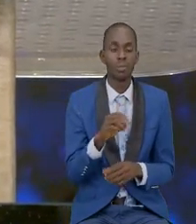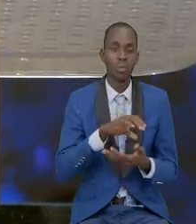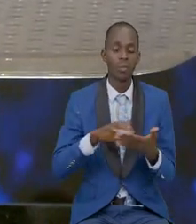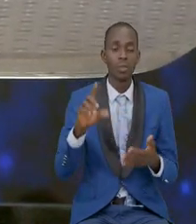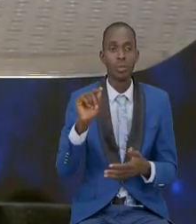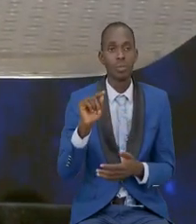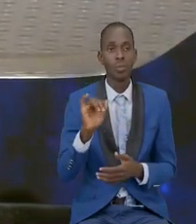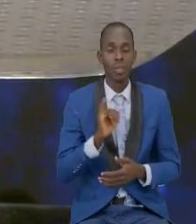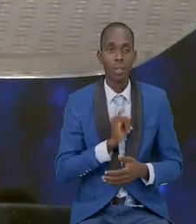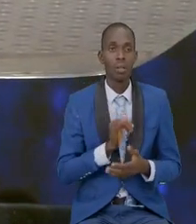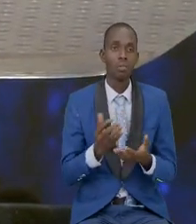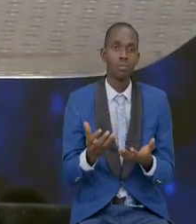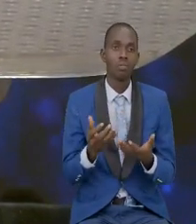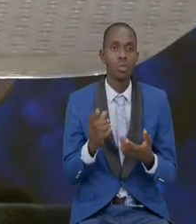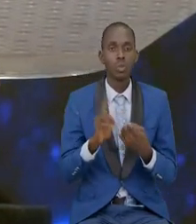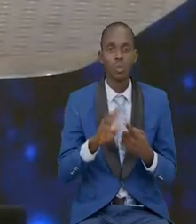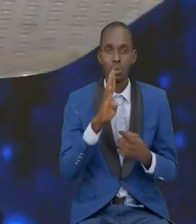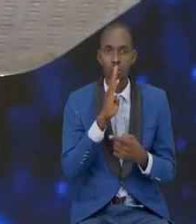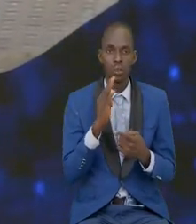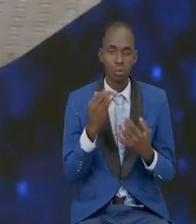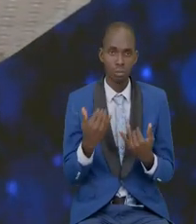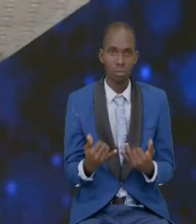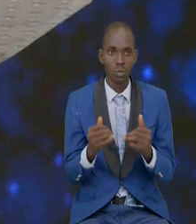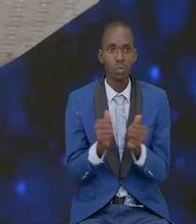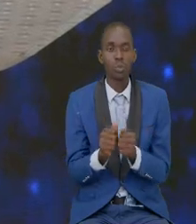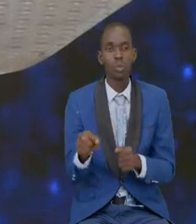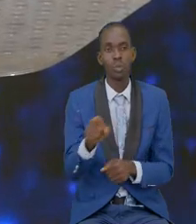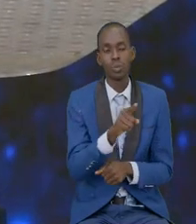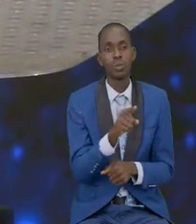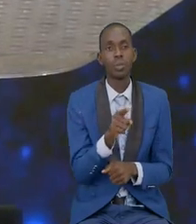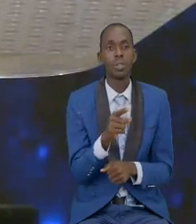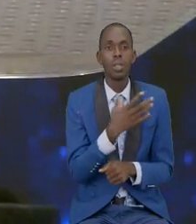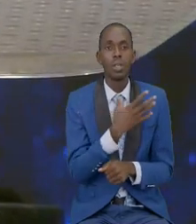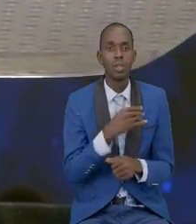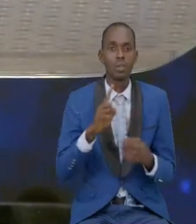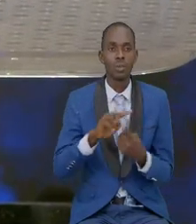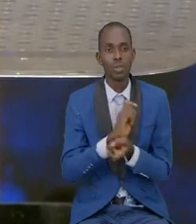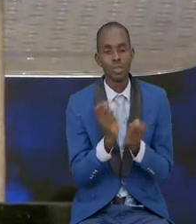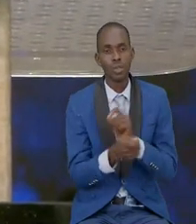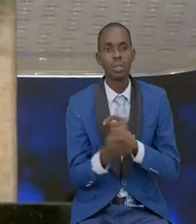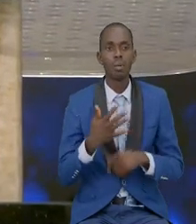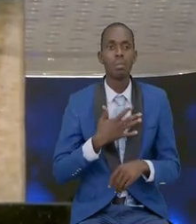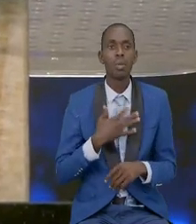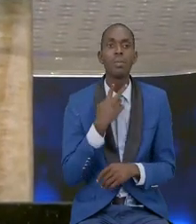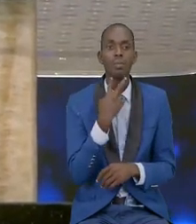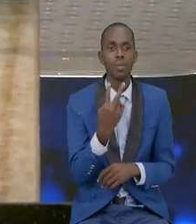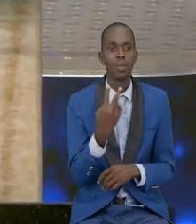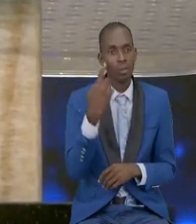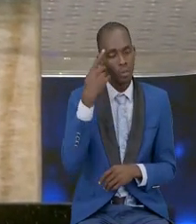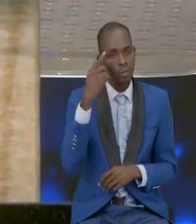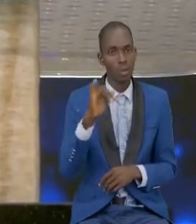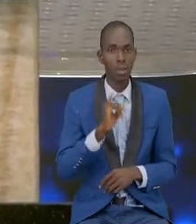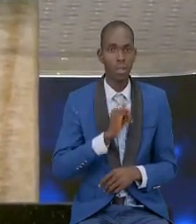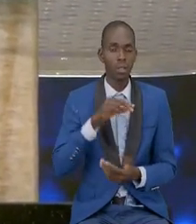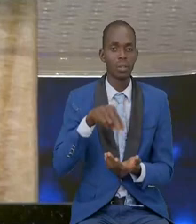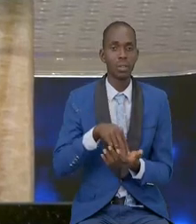I desire to be present with you now, and to change my voice, for I